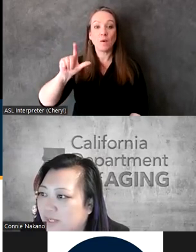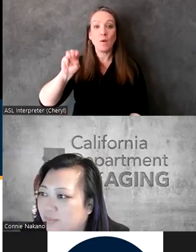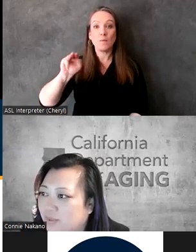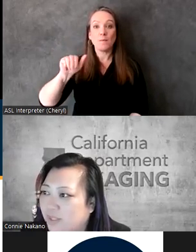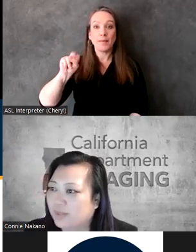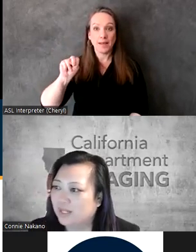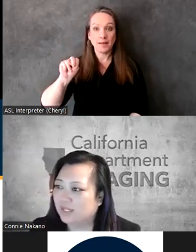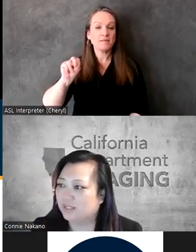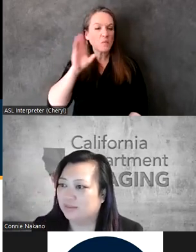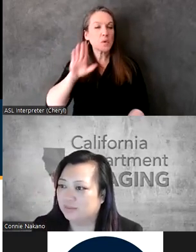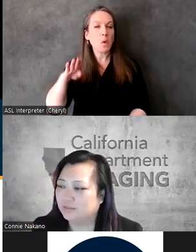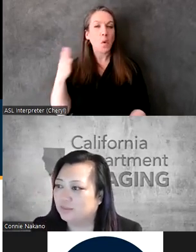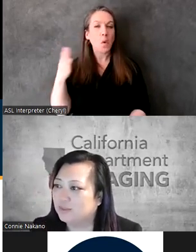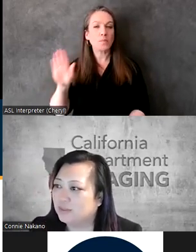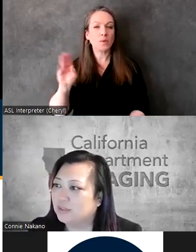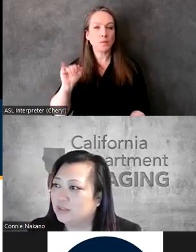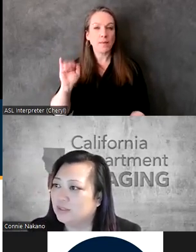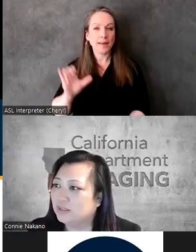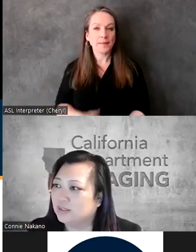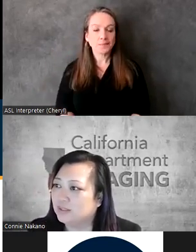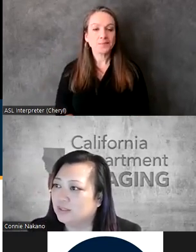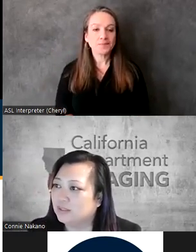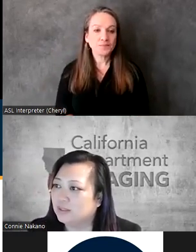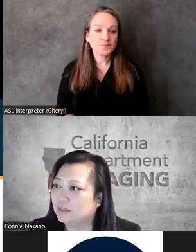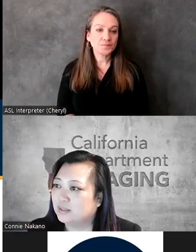We will be unmuting your mic.